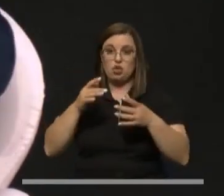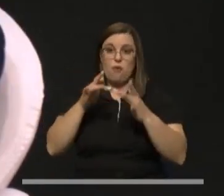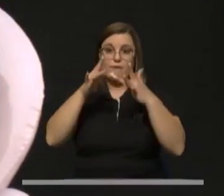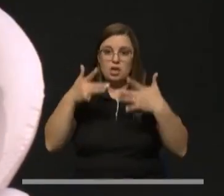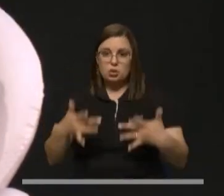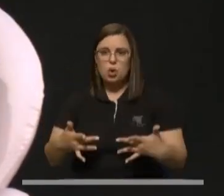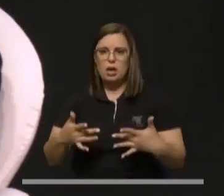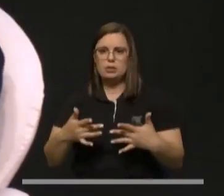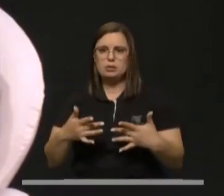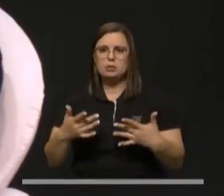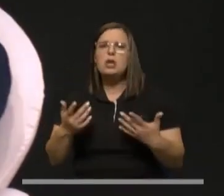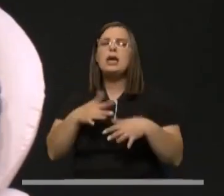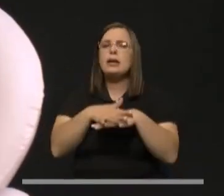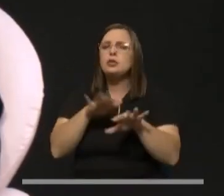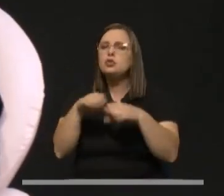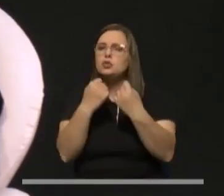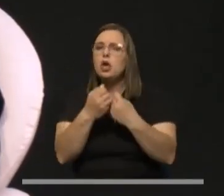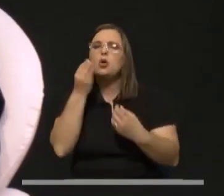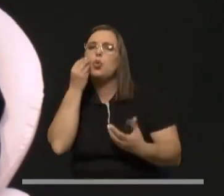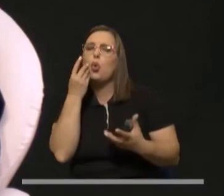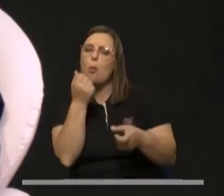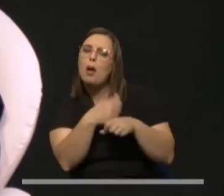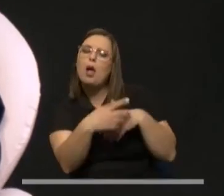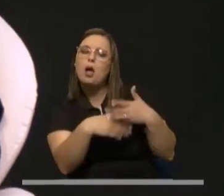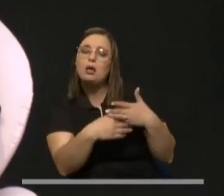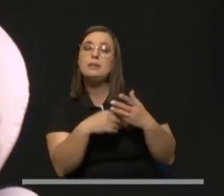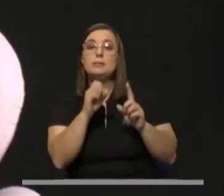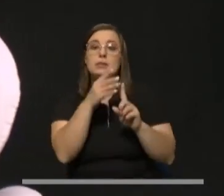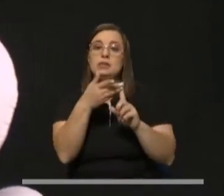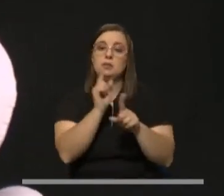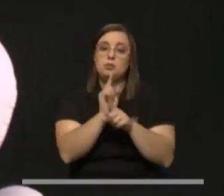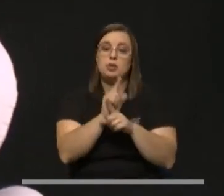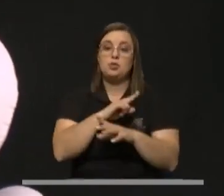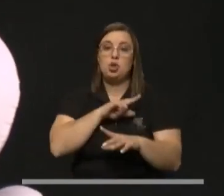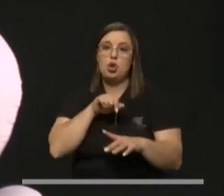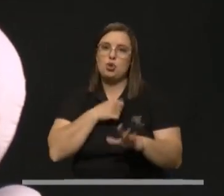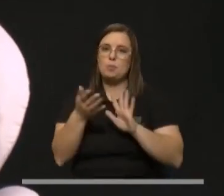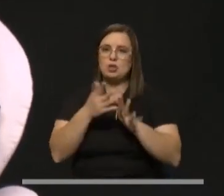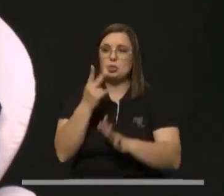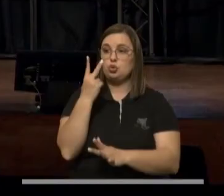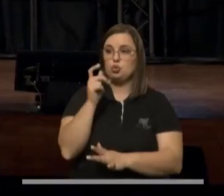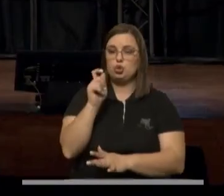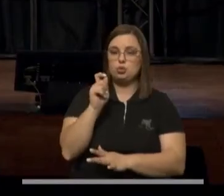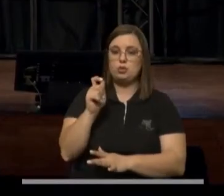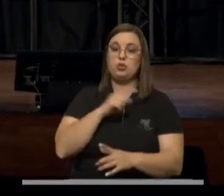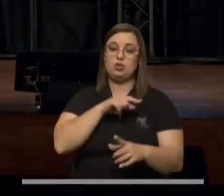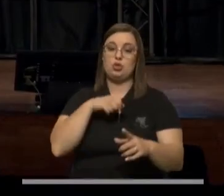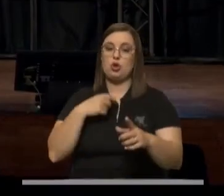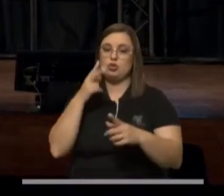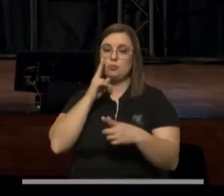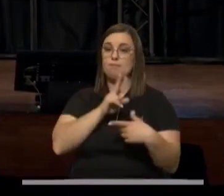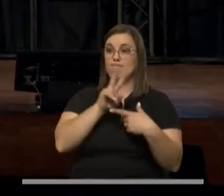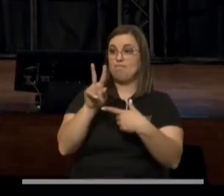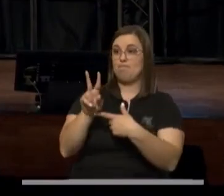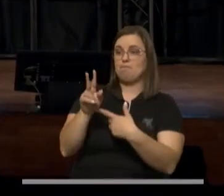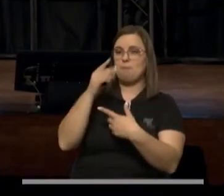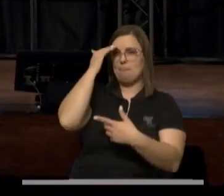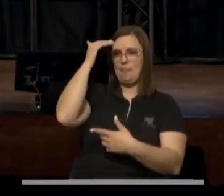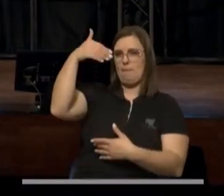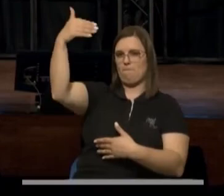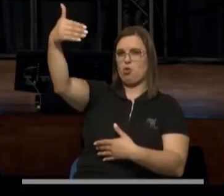we have to think how we're transforming the social networks and how we safeguard these principles. So we